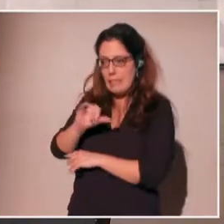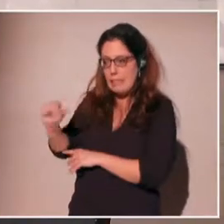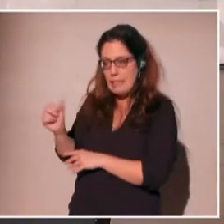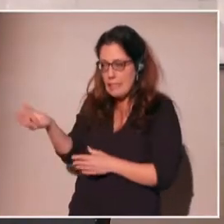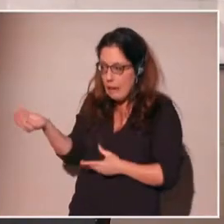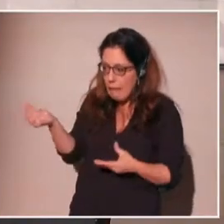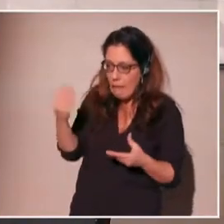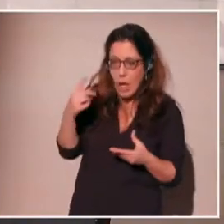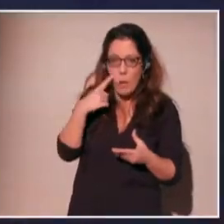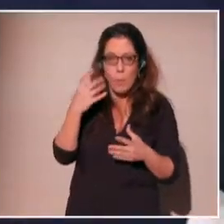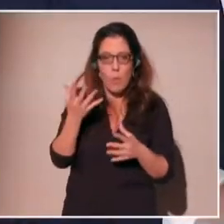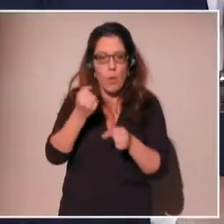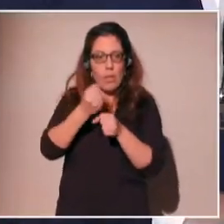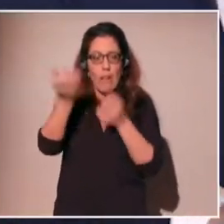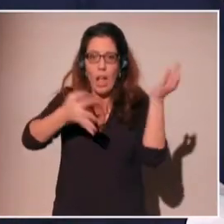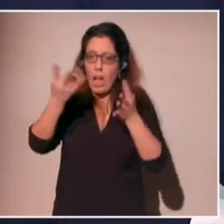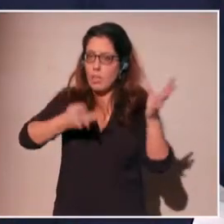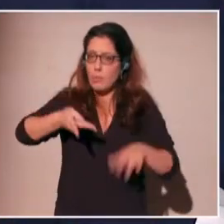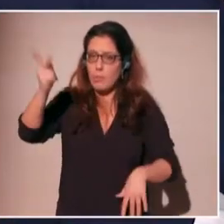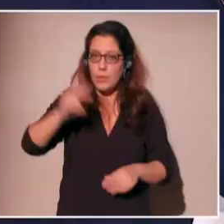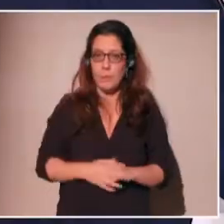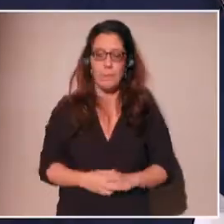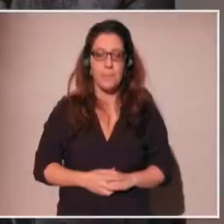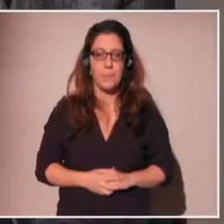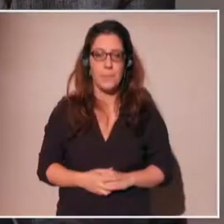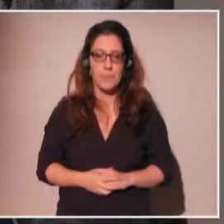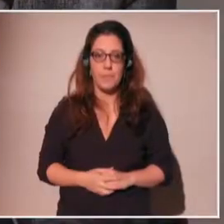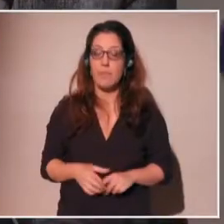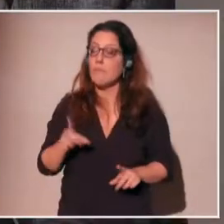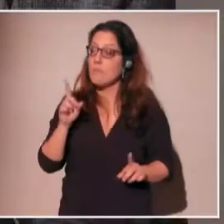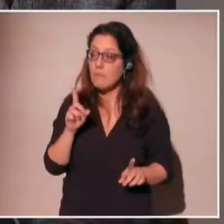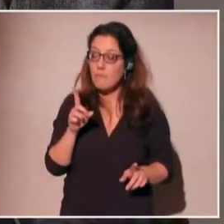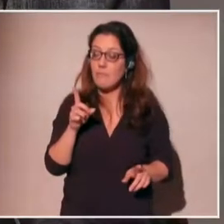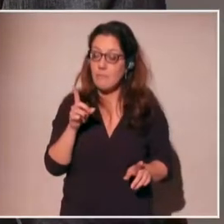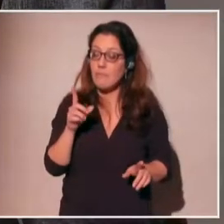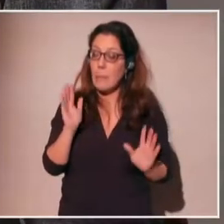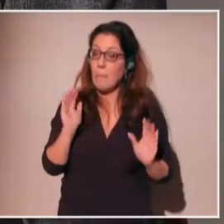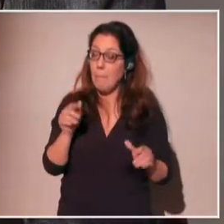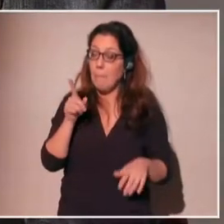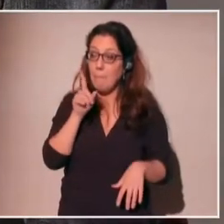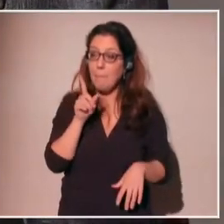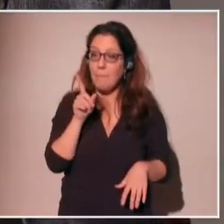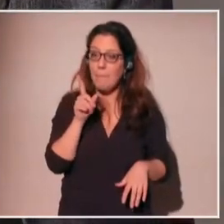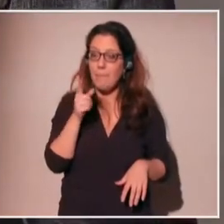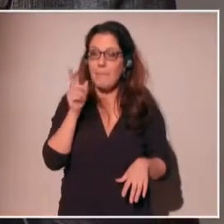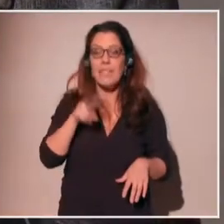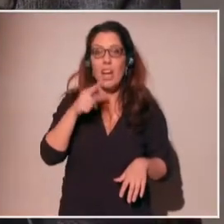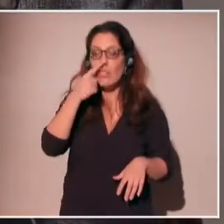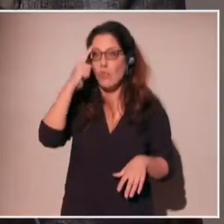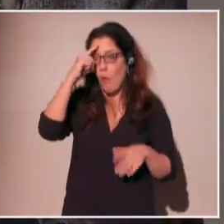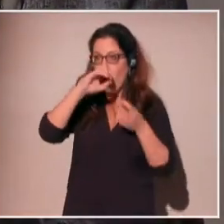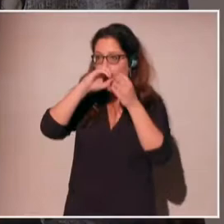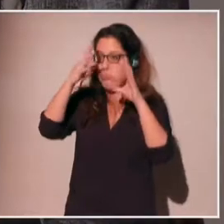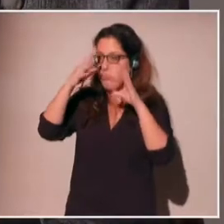Even more prospective than we could expect, and even more engaging. And actually, I would like to be even one step beyond